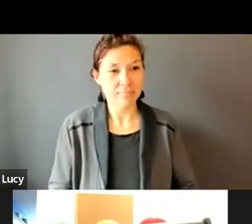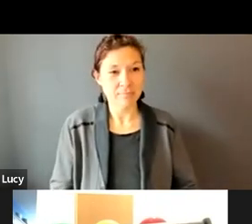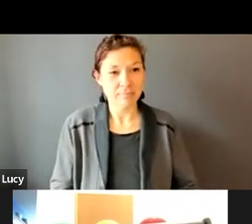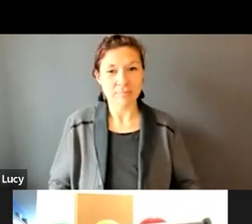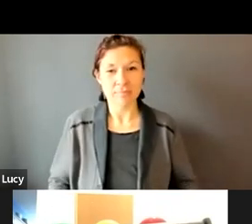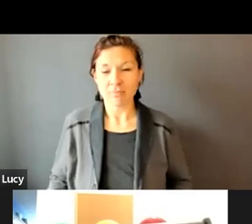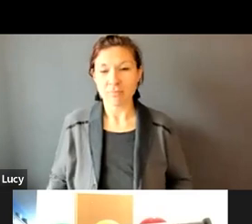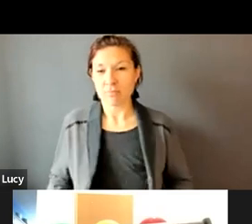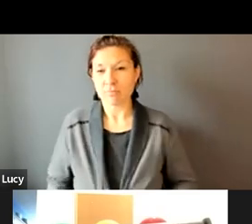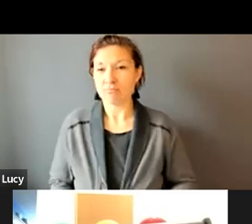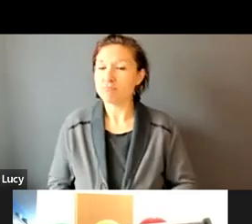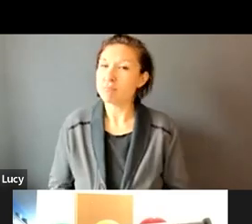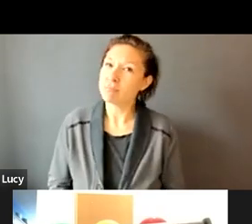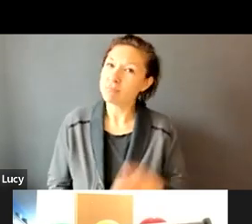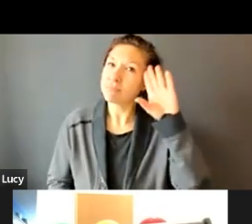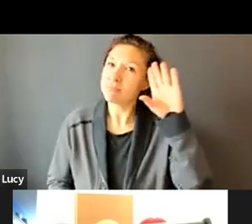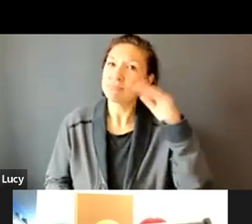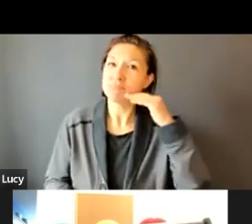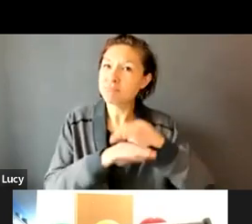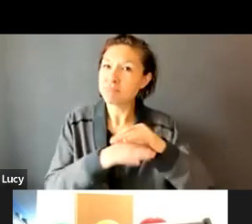all I wanna know is